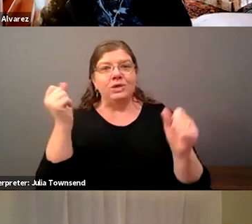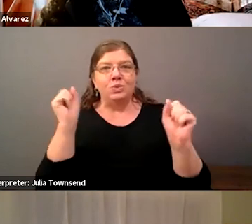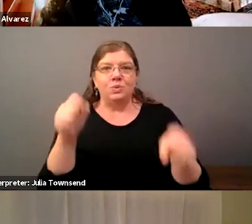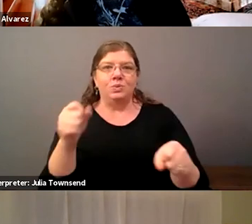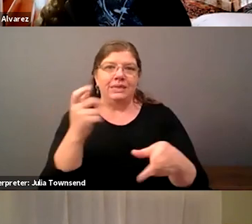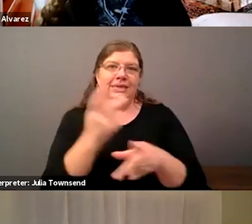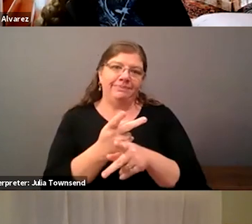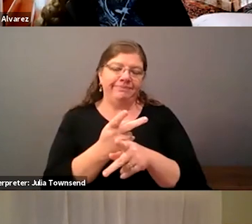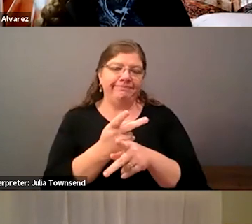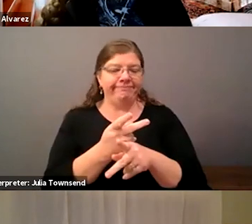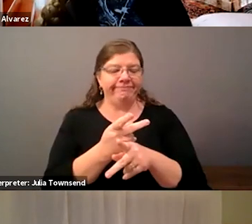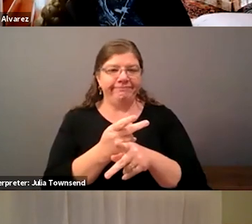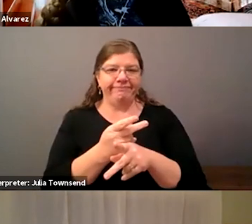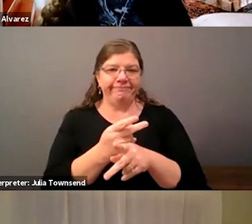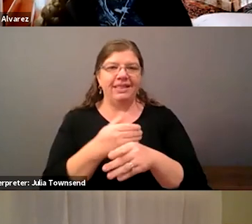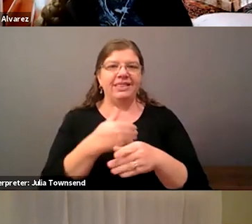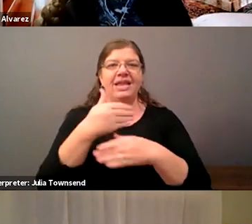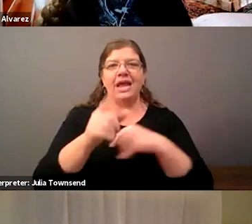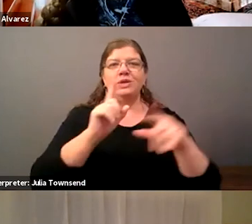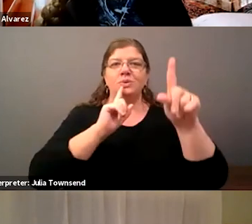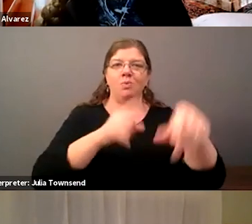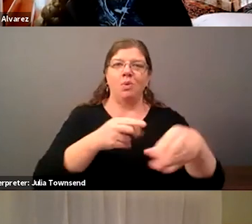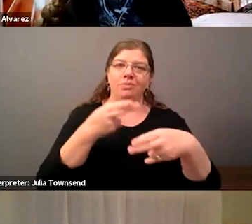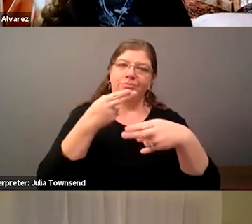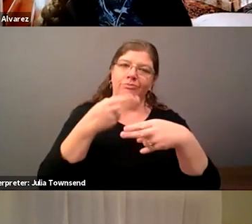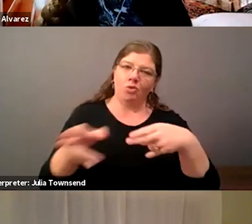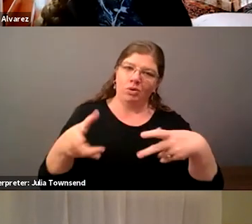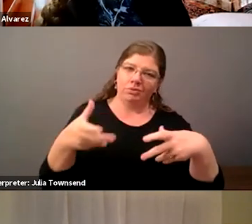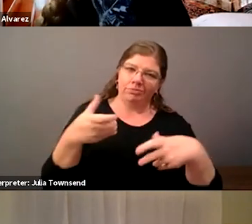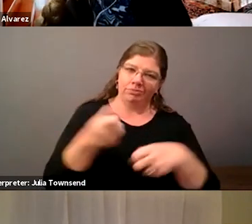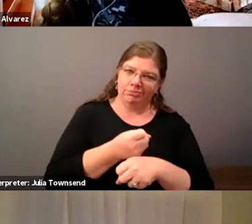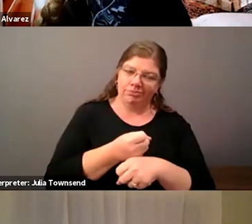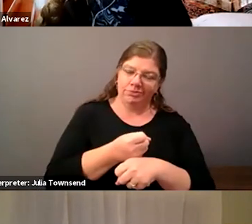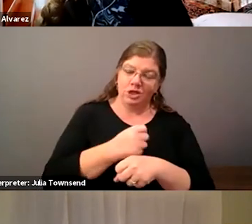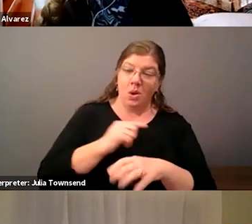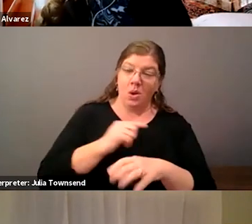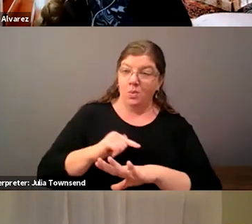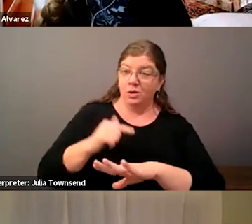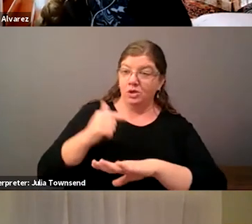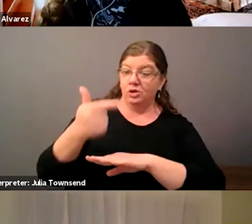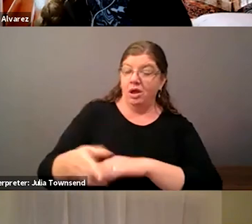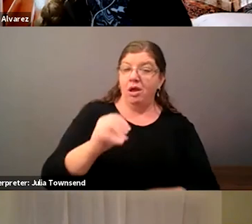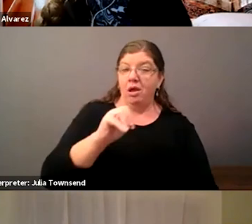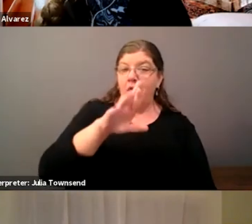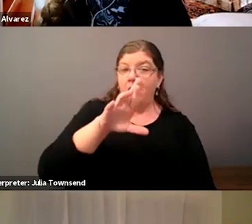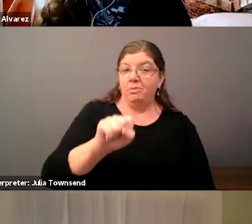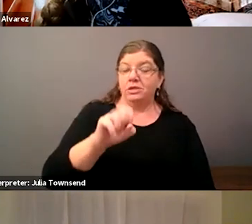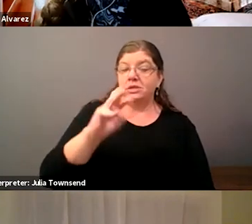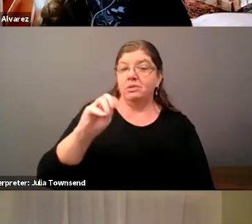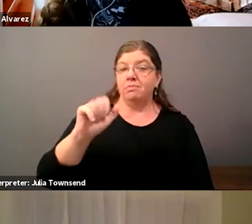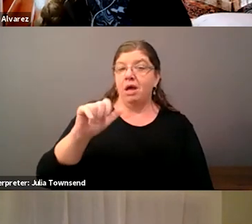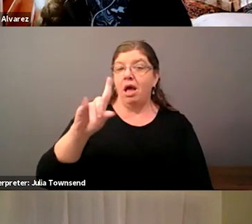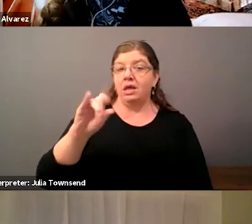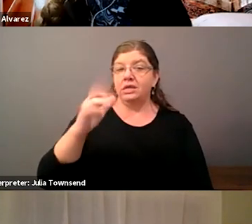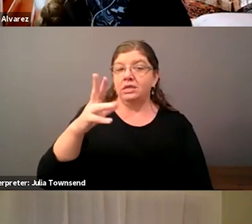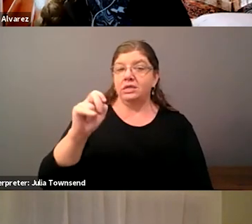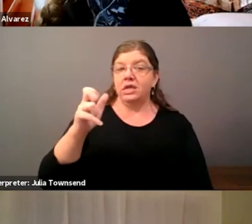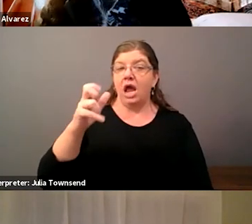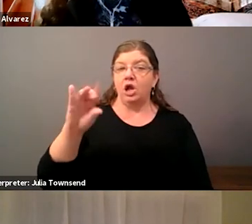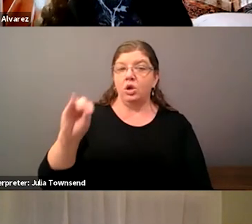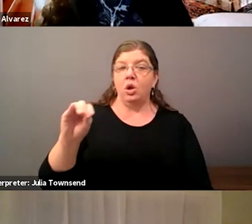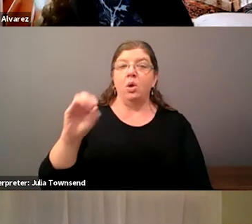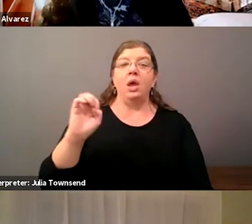this this report also succinct so with that i will turn it over to miss maldonado lcap